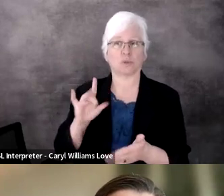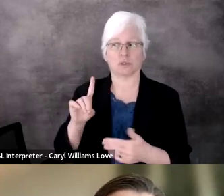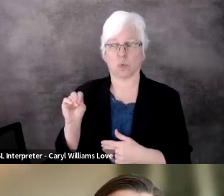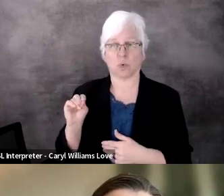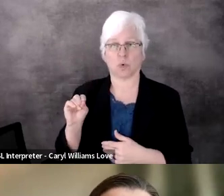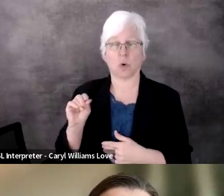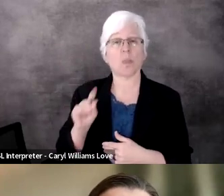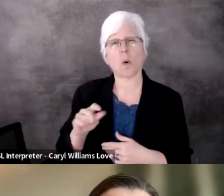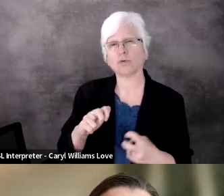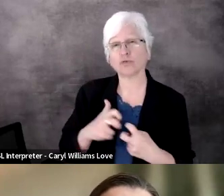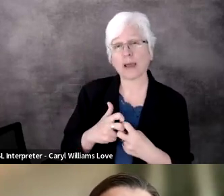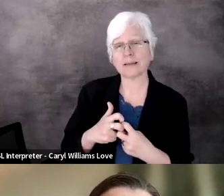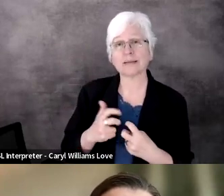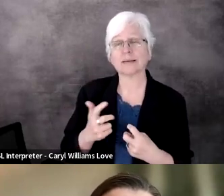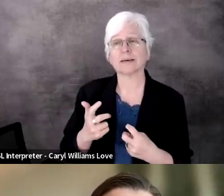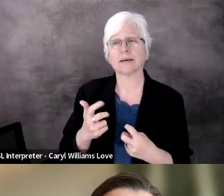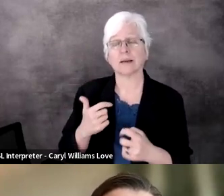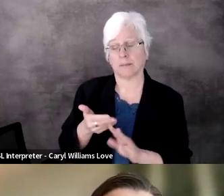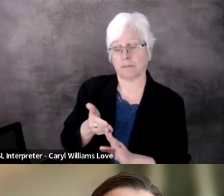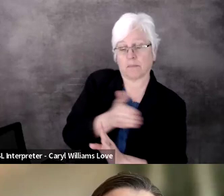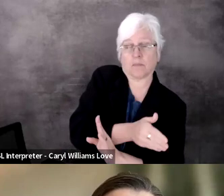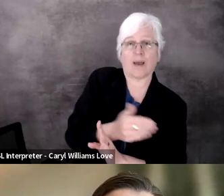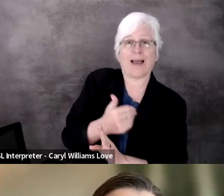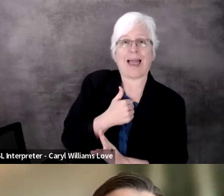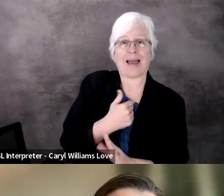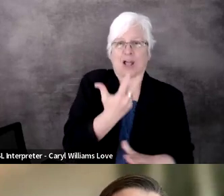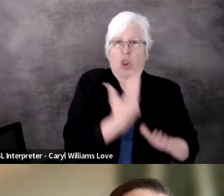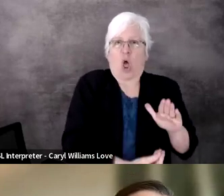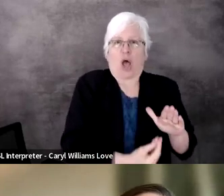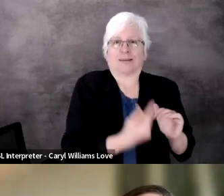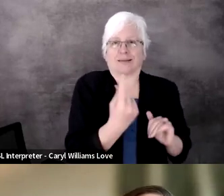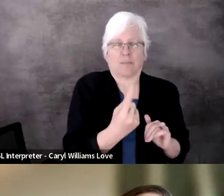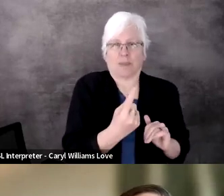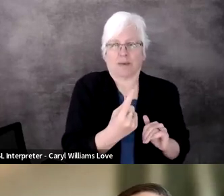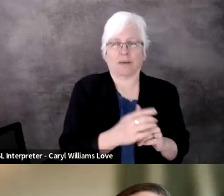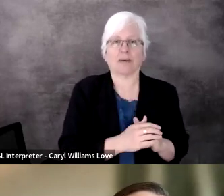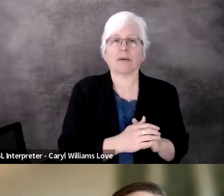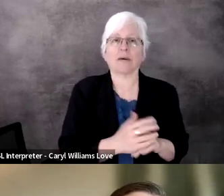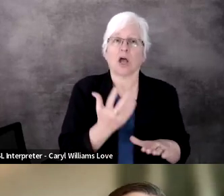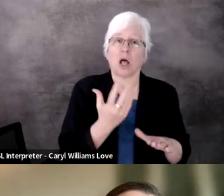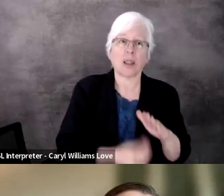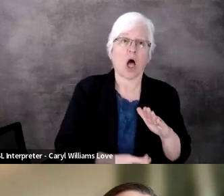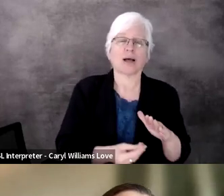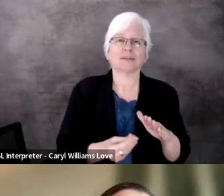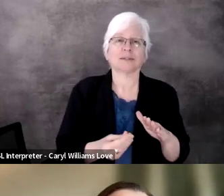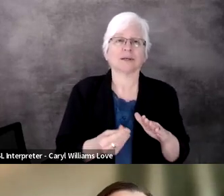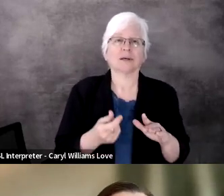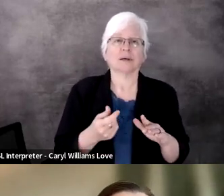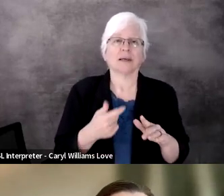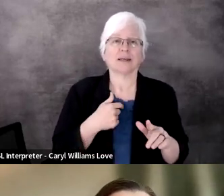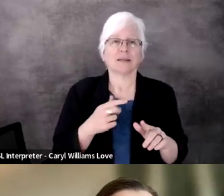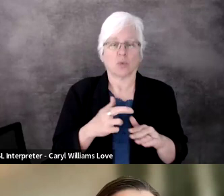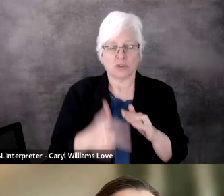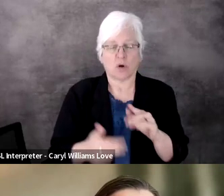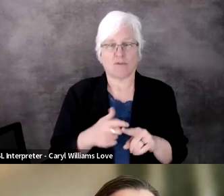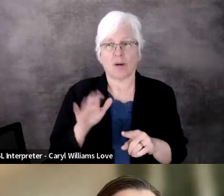are precipitated by a loss of some kind, often a loss that is a consequence of the person's continued